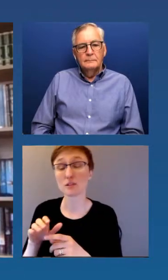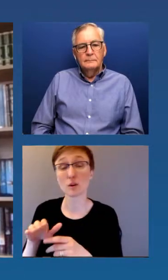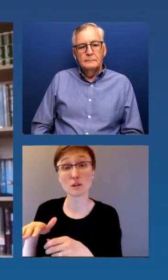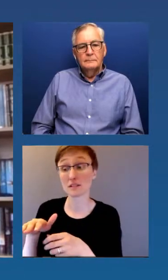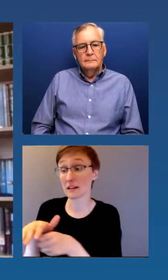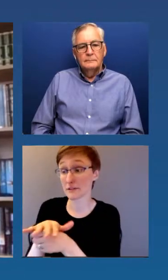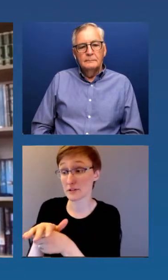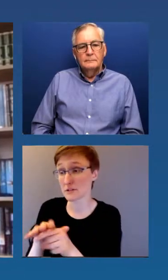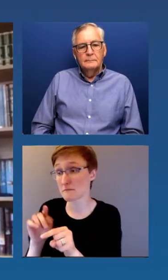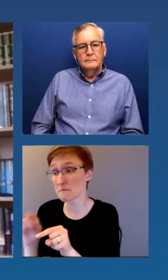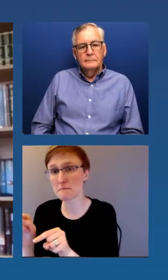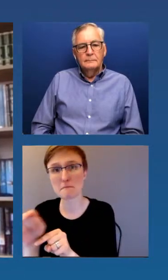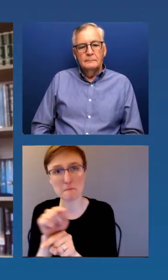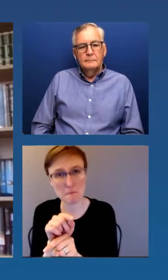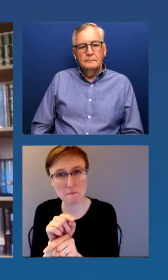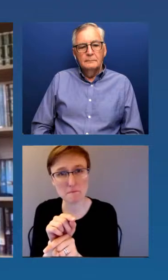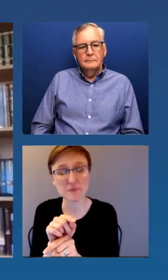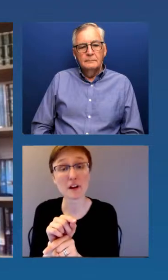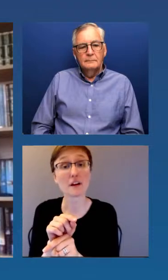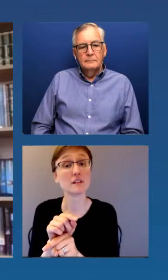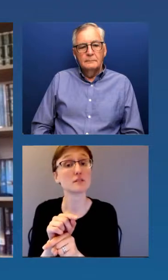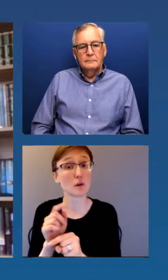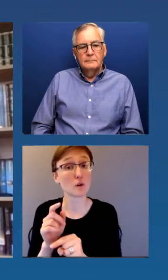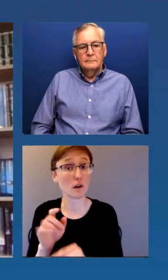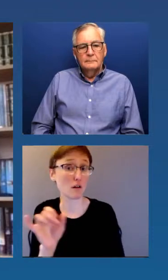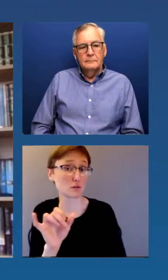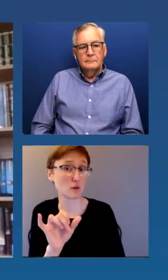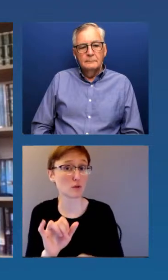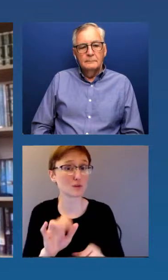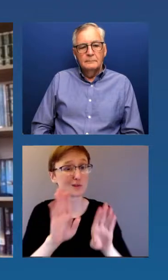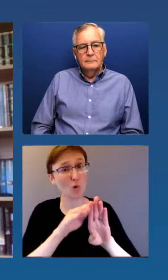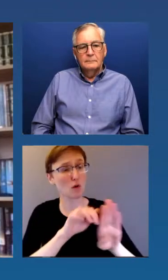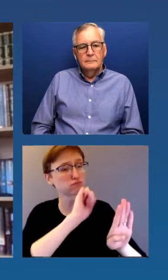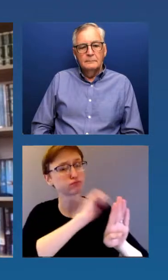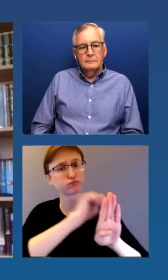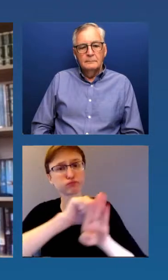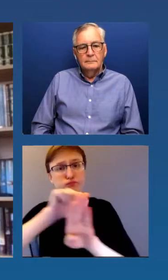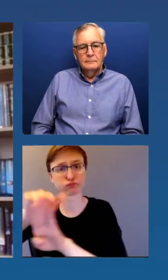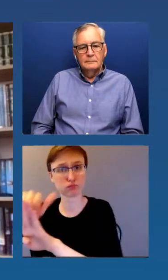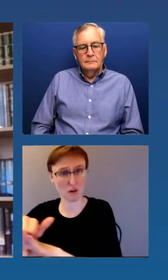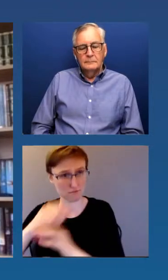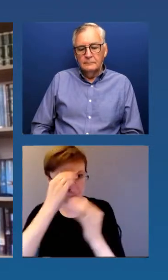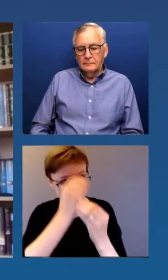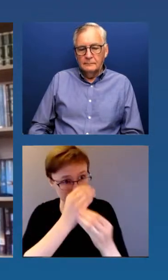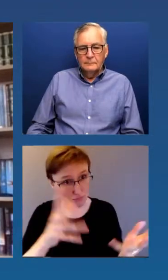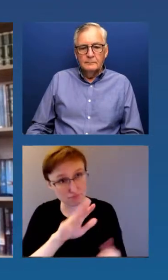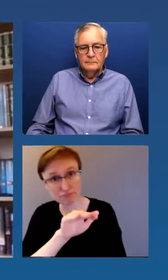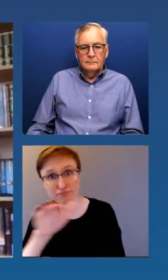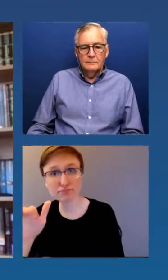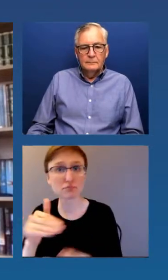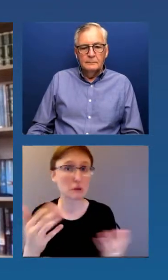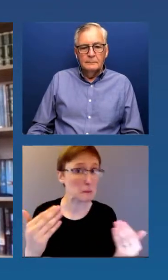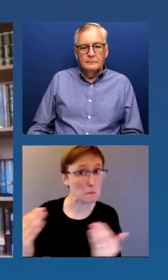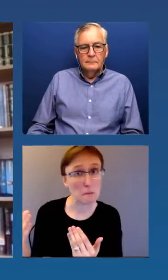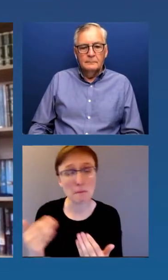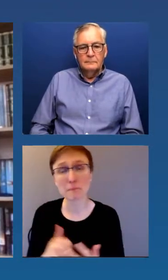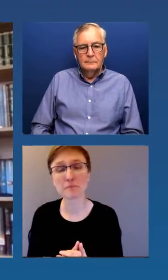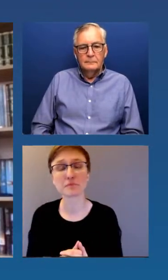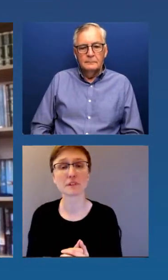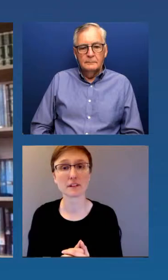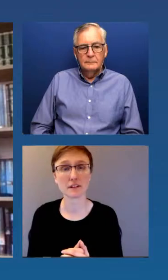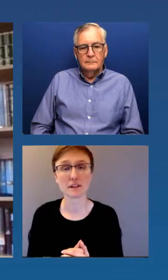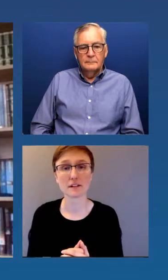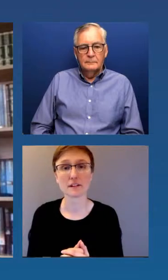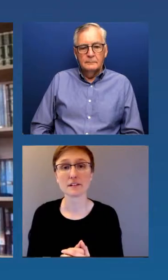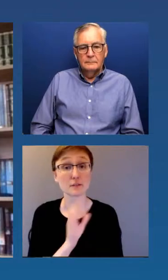These clinics are coupled with door-to-door outreach by OPH's community engagement team, as well as with community partners. A pilot of this